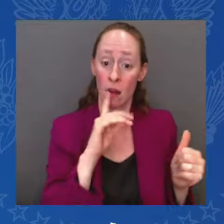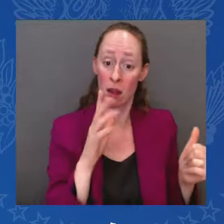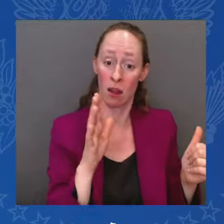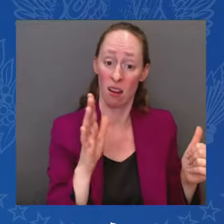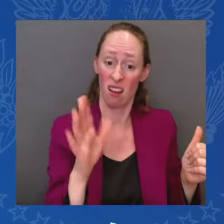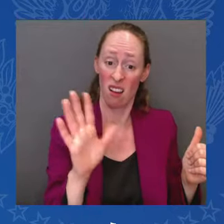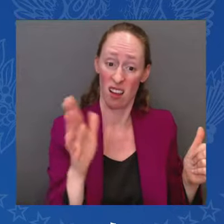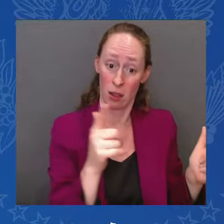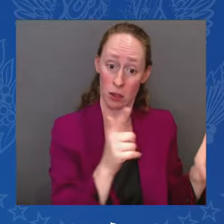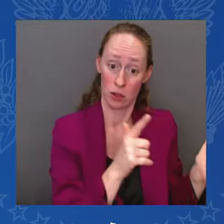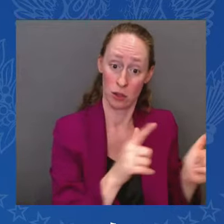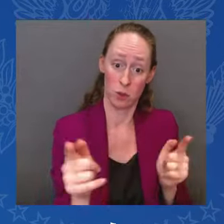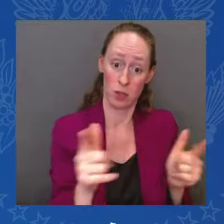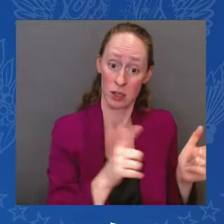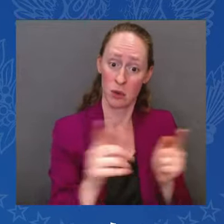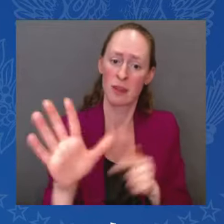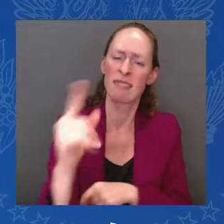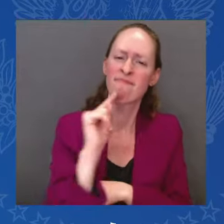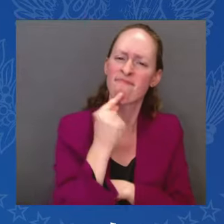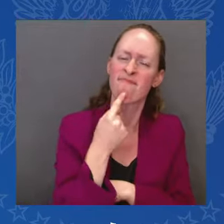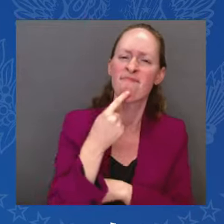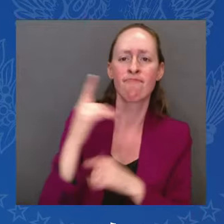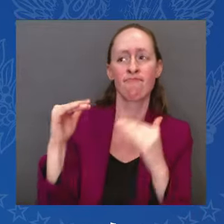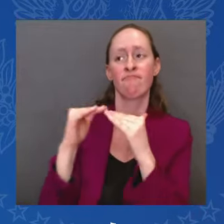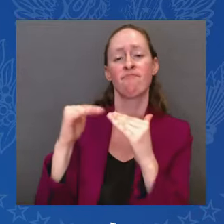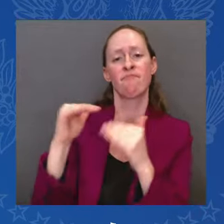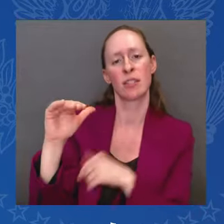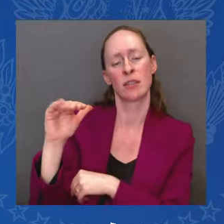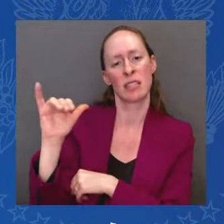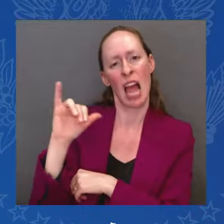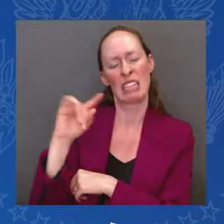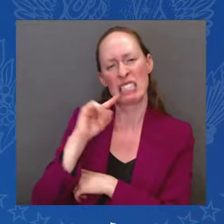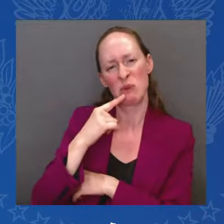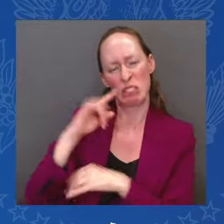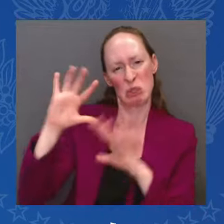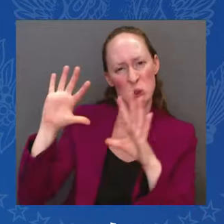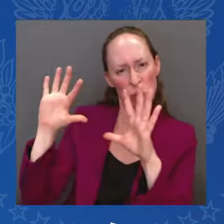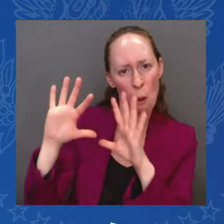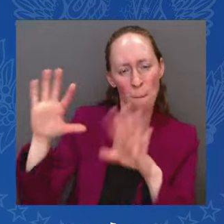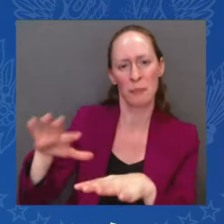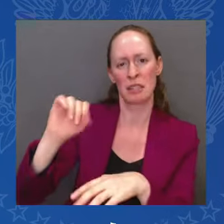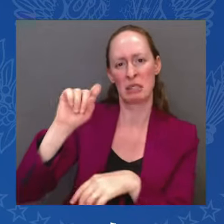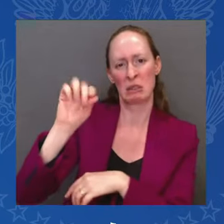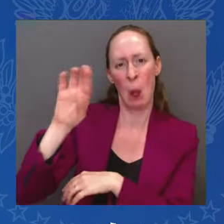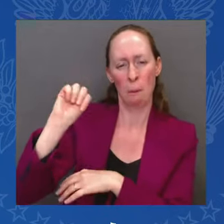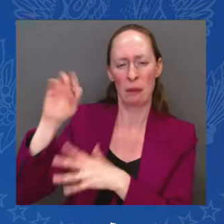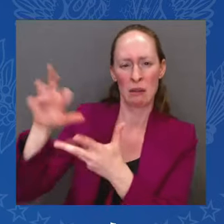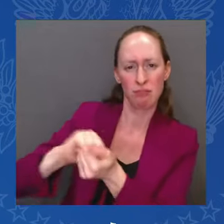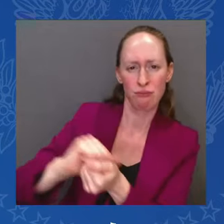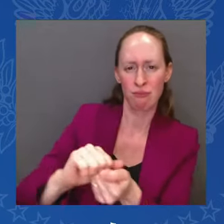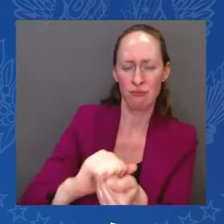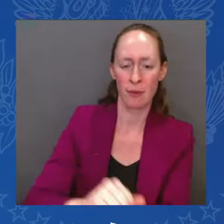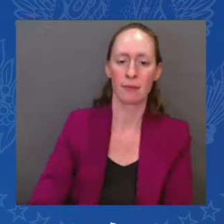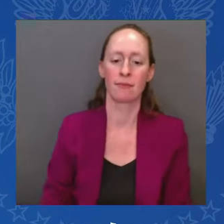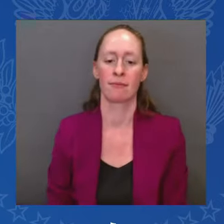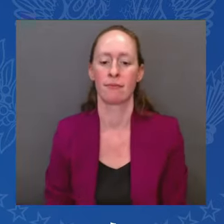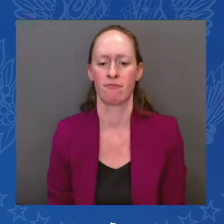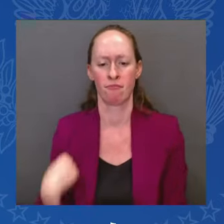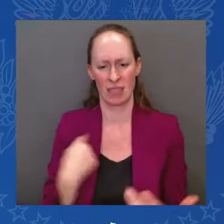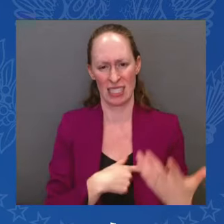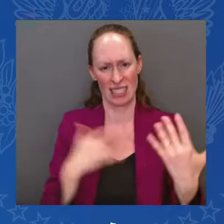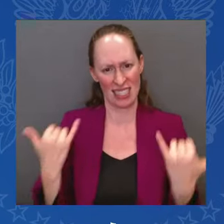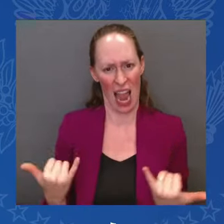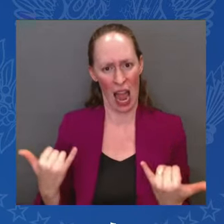through communities. Third, identify new executive actions we can take within our legal authority to reduce gun